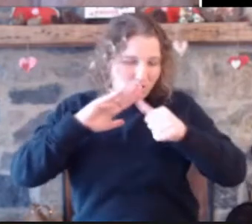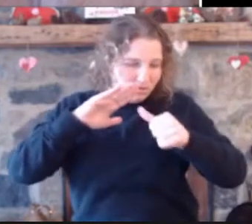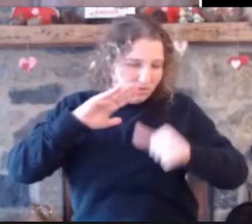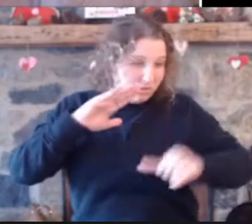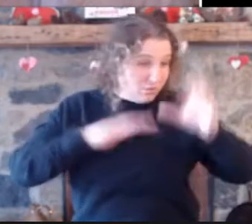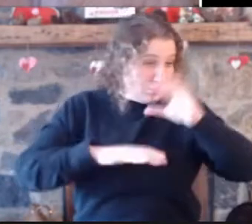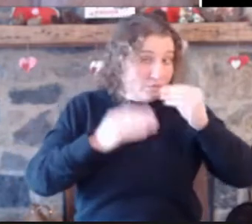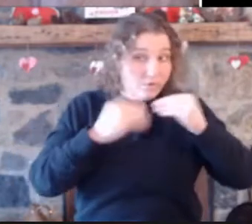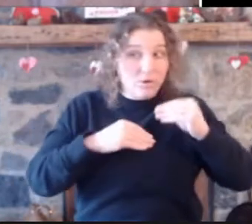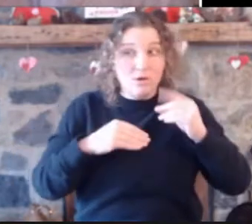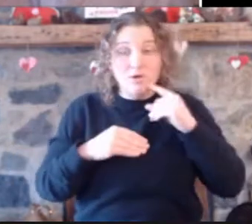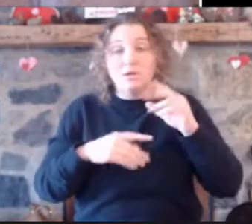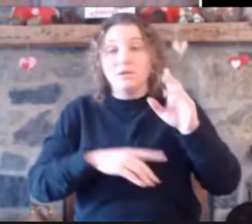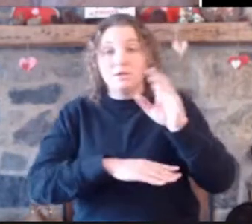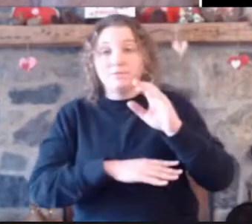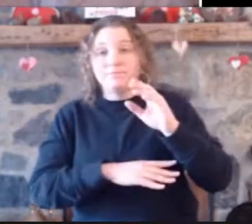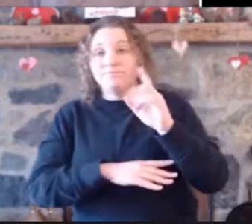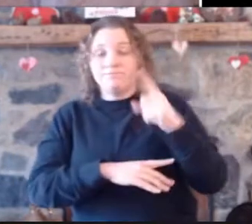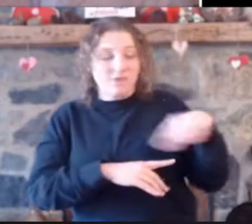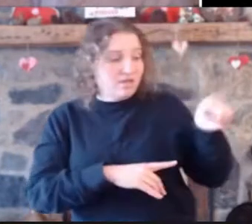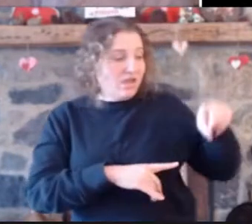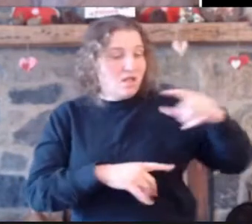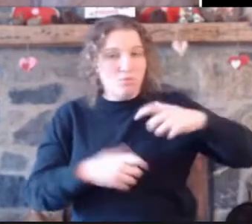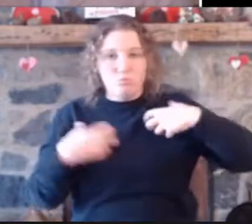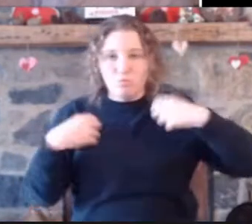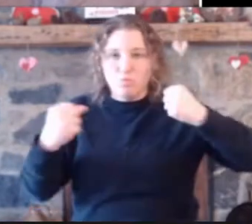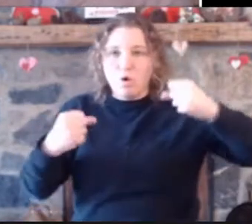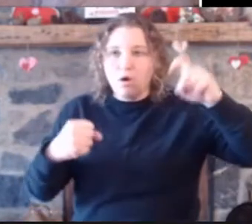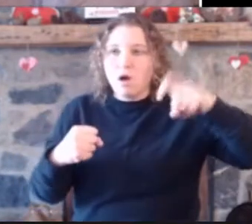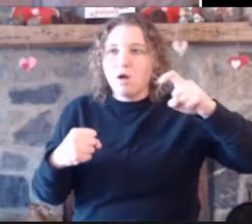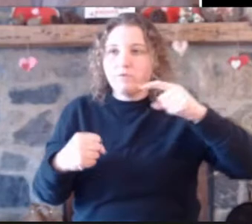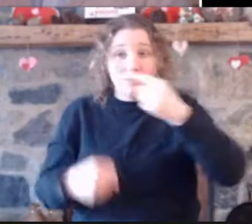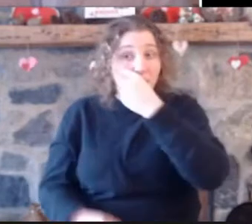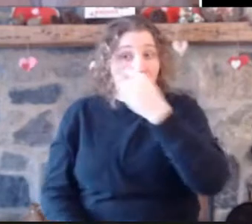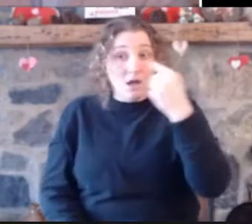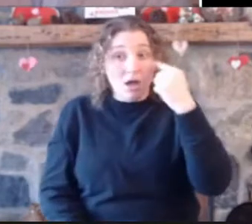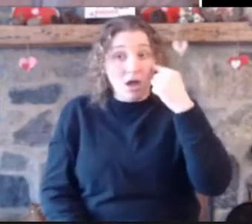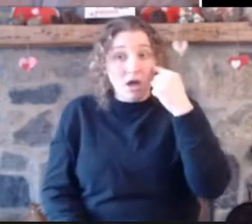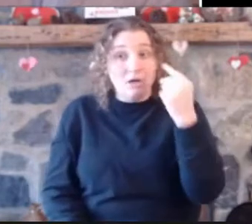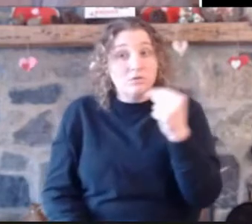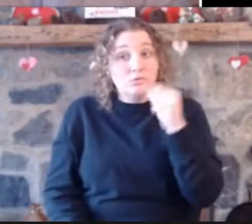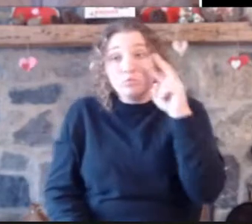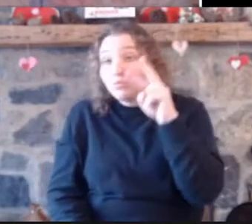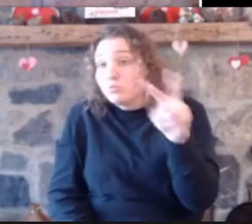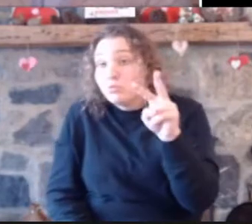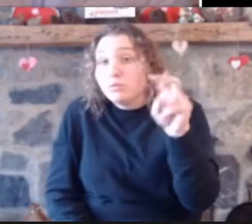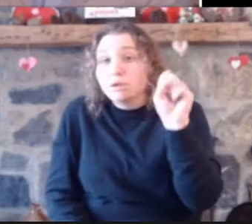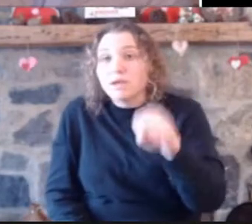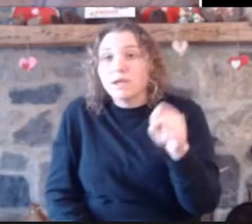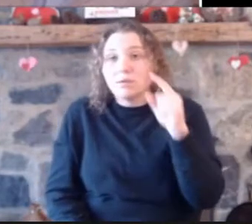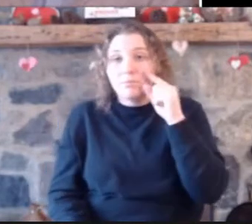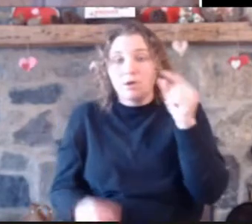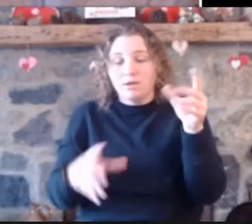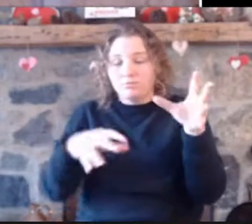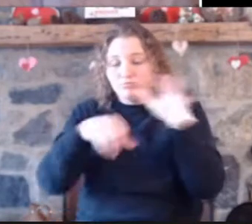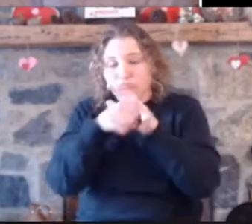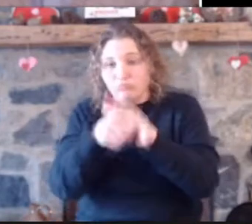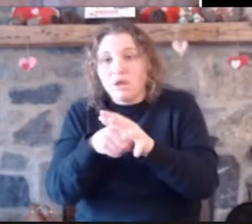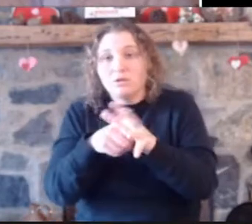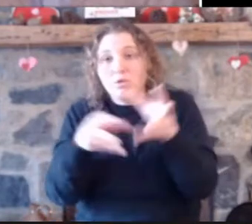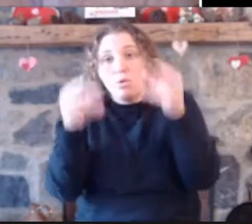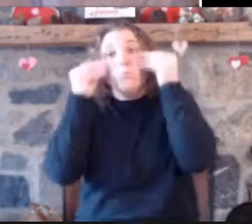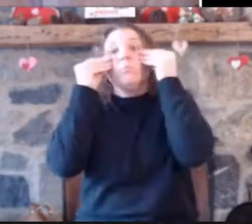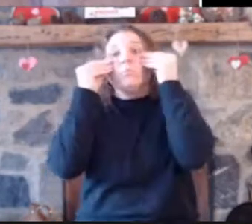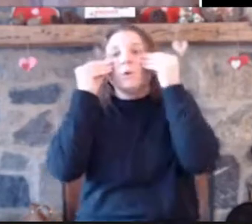have to have a powerful tail to get there, large flukes. Eyes that can stand not only to see underwater, but don't pop back into their head because of the